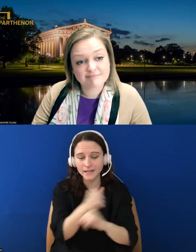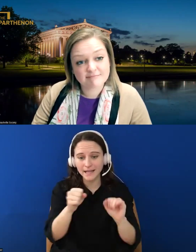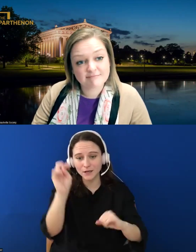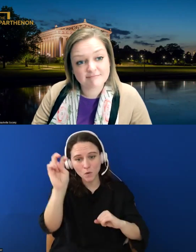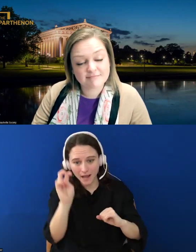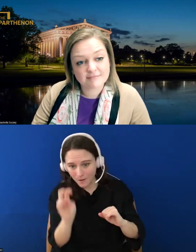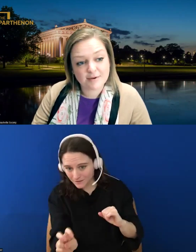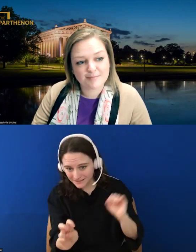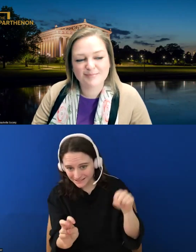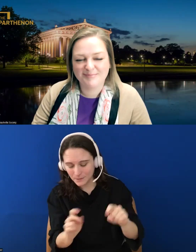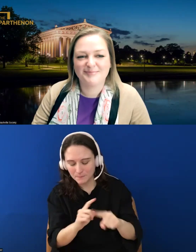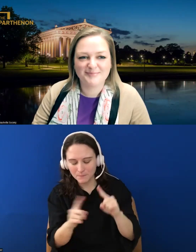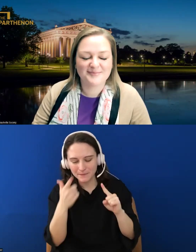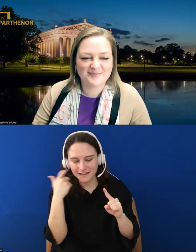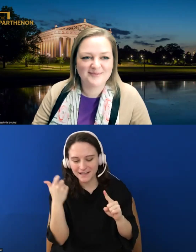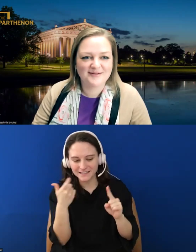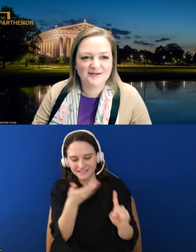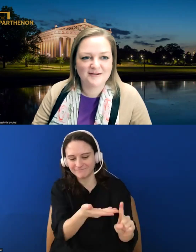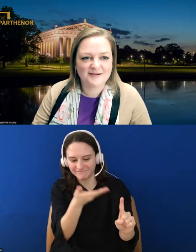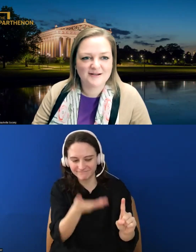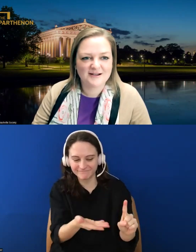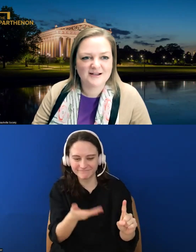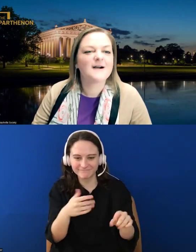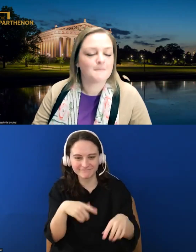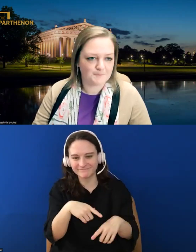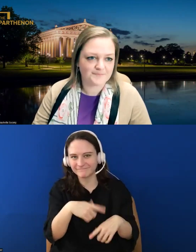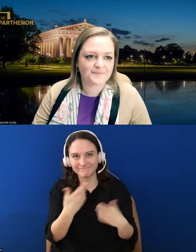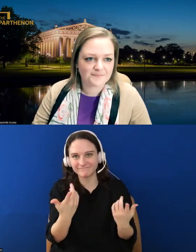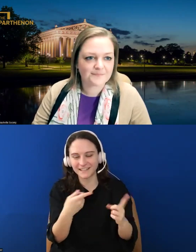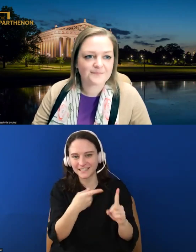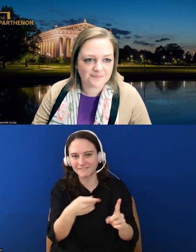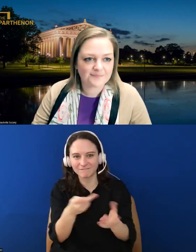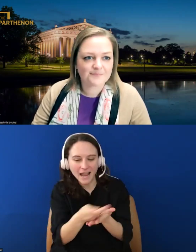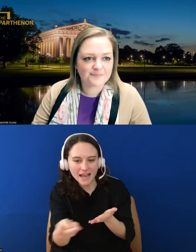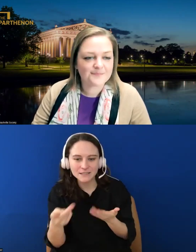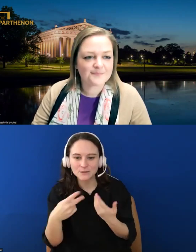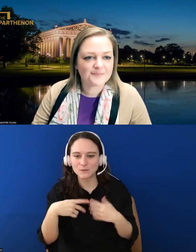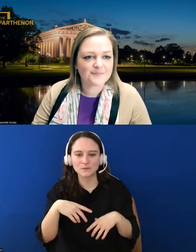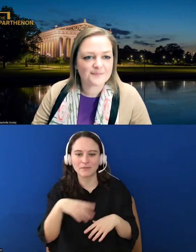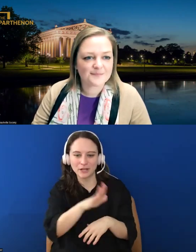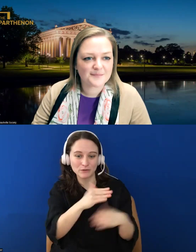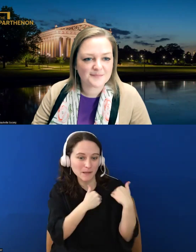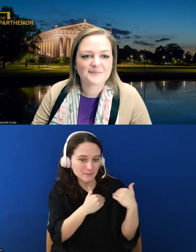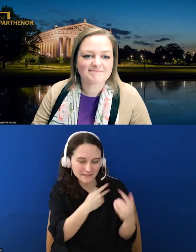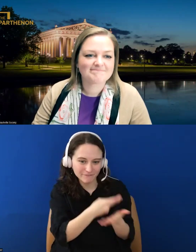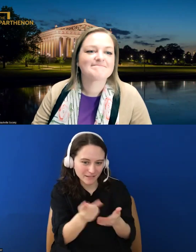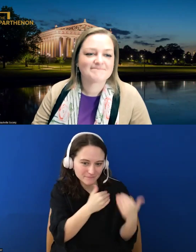because it committed it failed their responsibilities or commit an offense, and that's